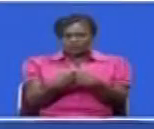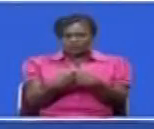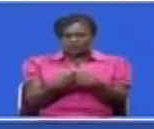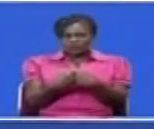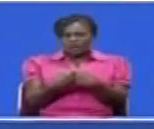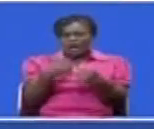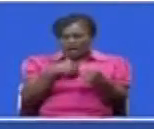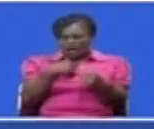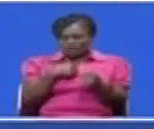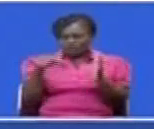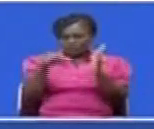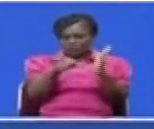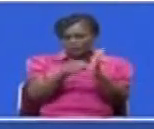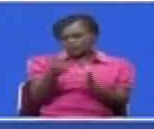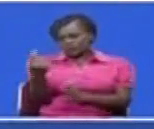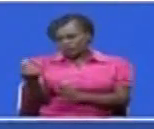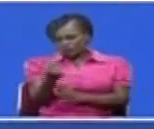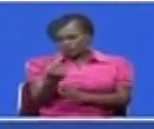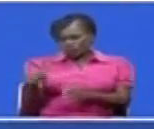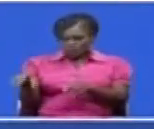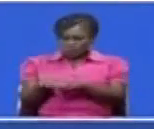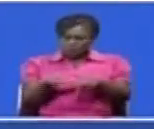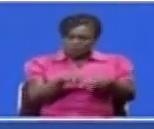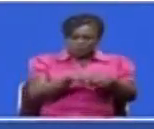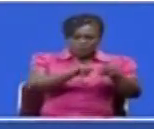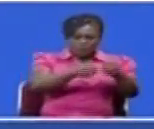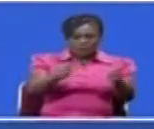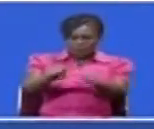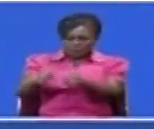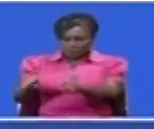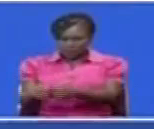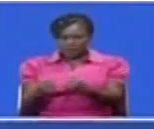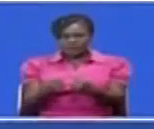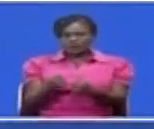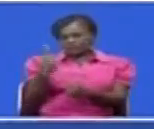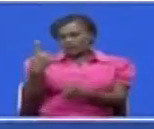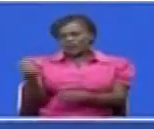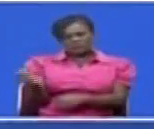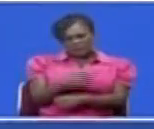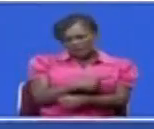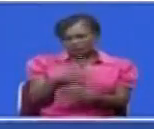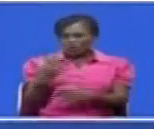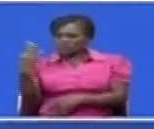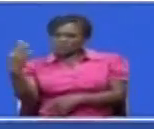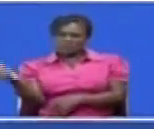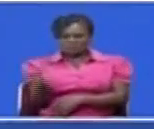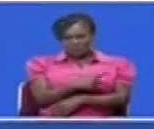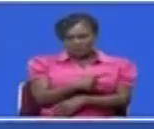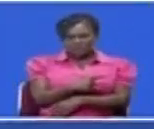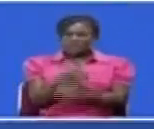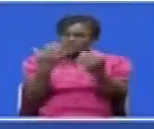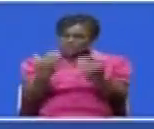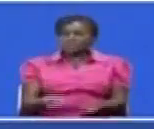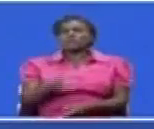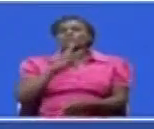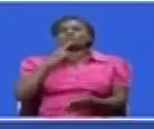technical problems and it breaks down and we go without water. So the seedlings, like they are maybe a month old or 2 months old, and they need water.